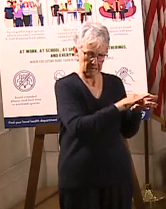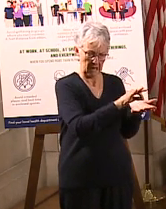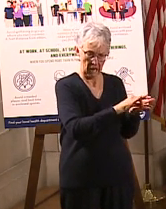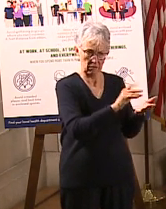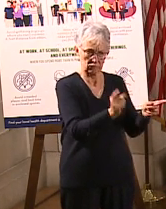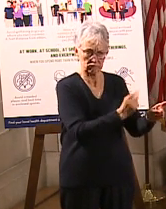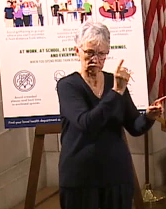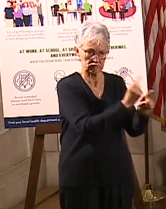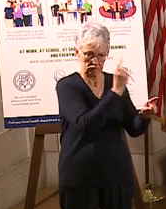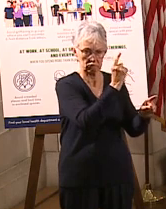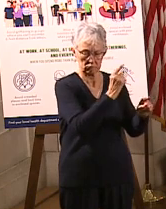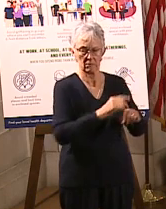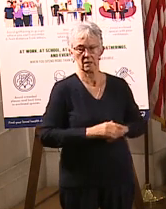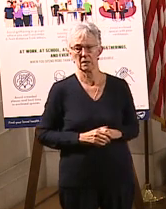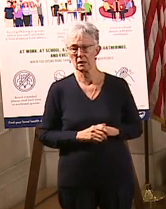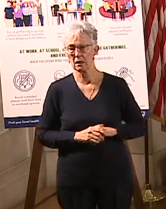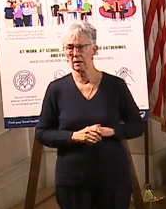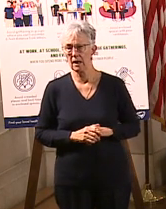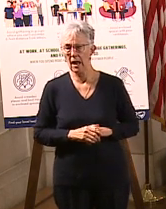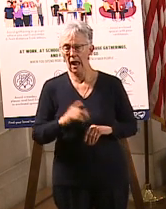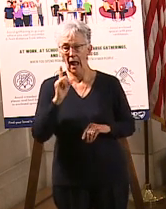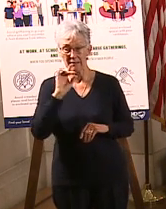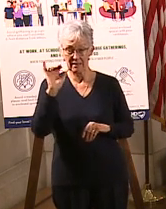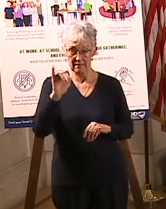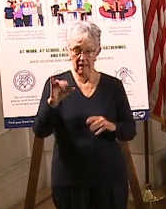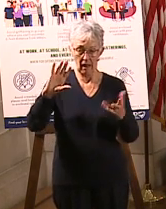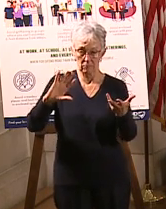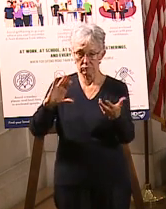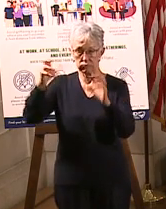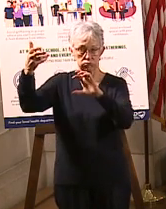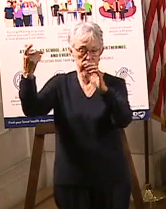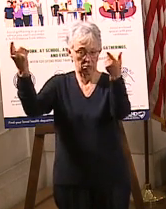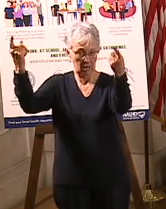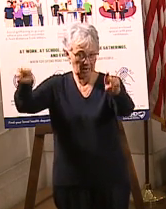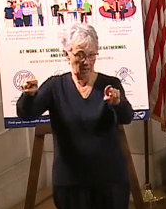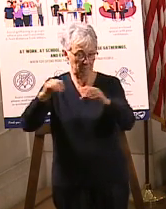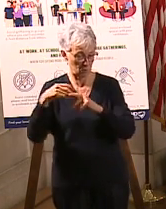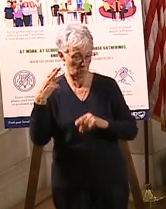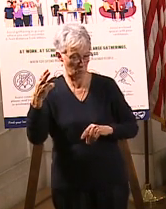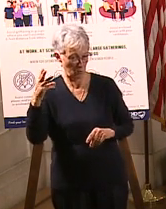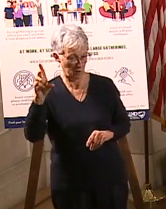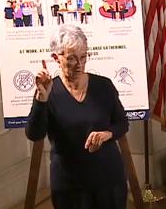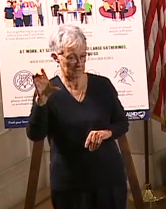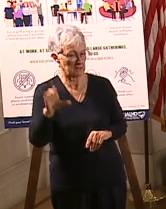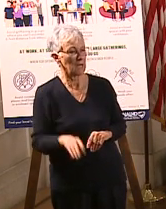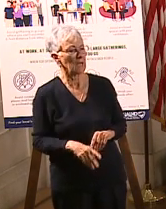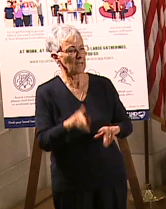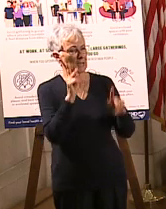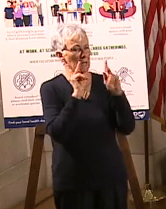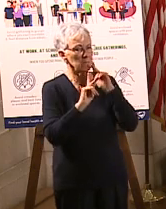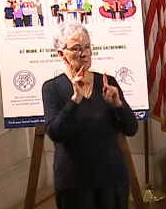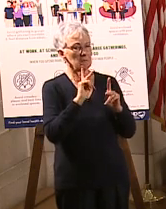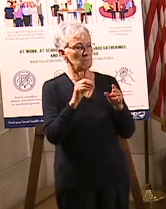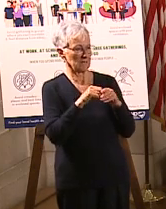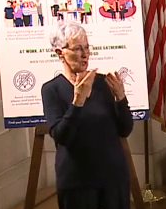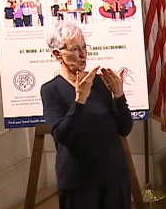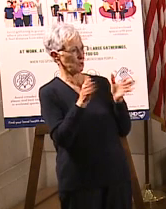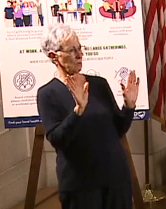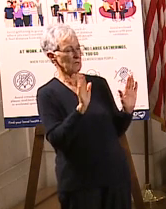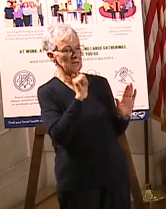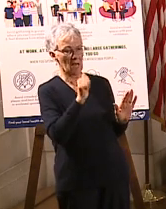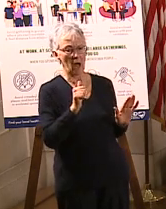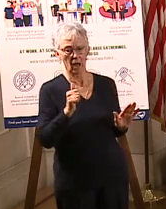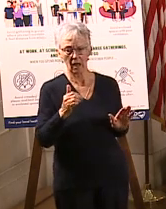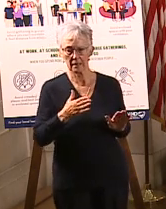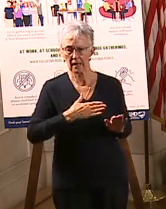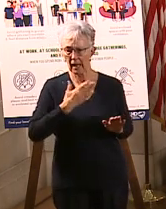also demonstrates that there's a lot that people are unhappy about with regard to just how